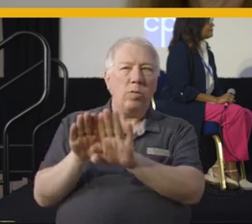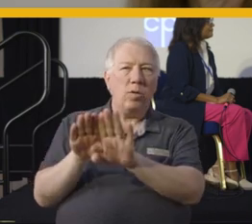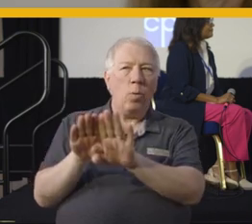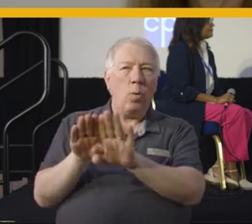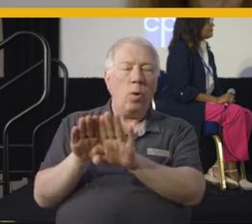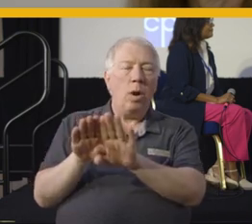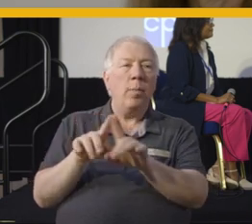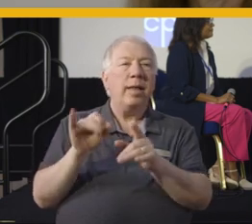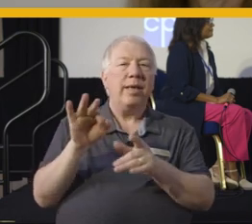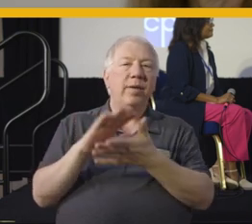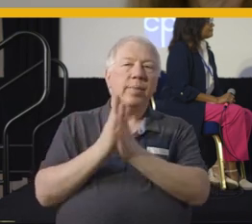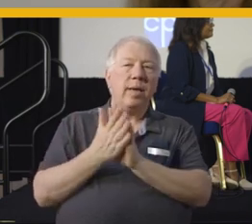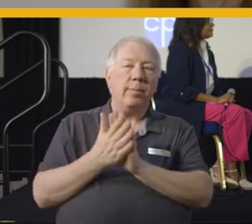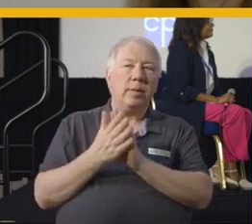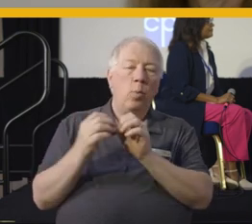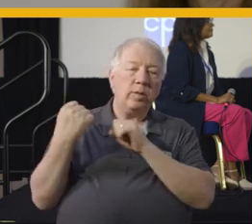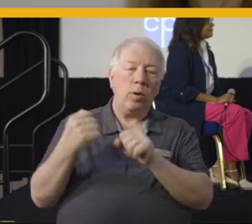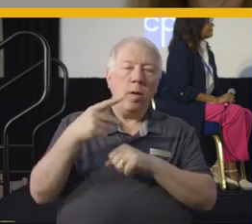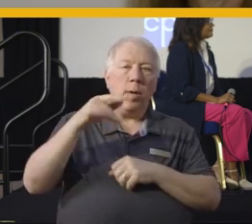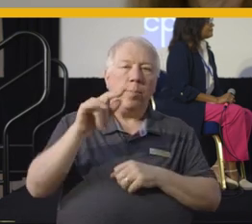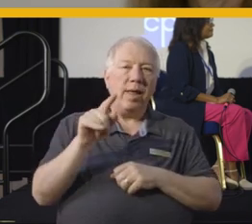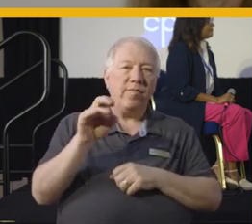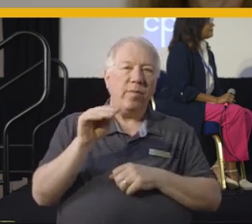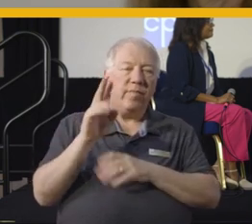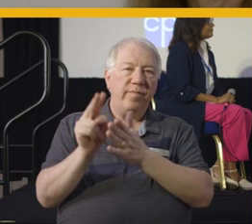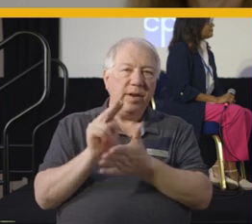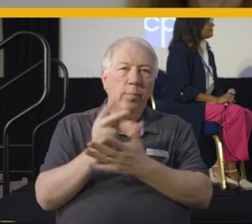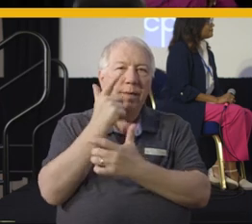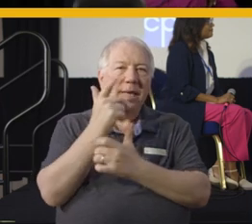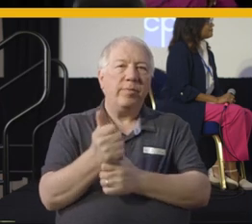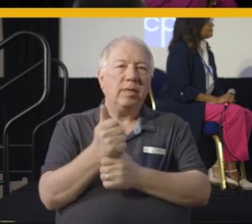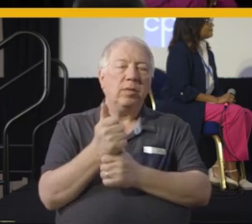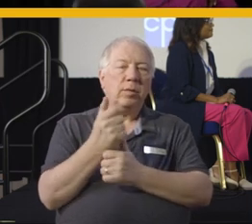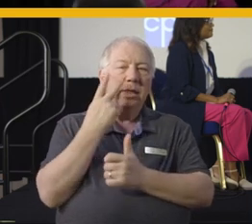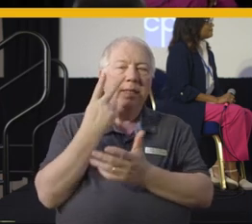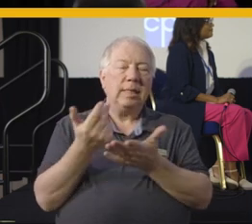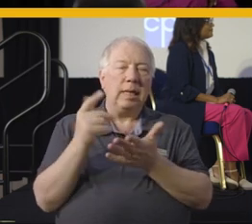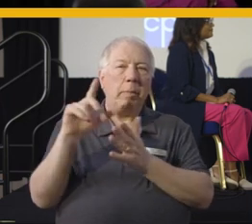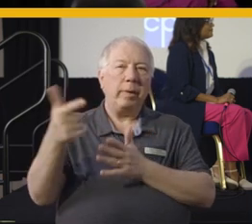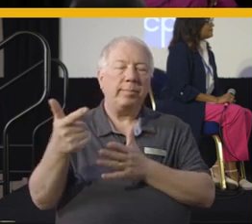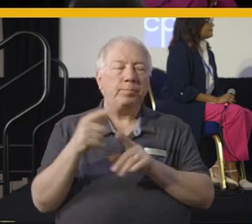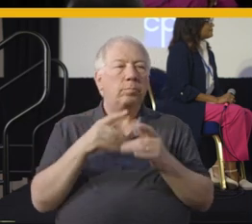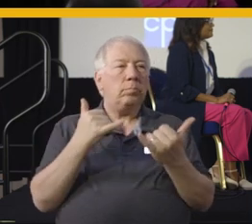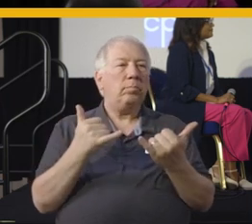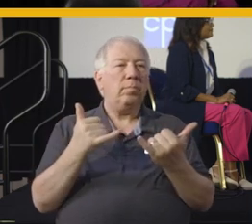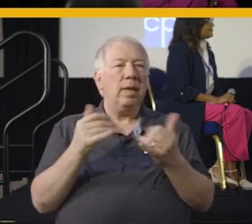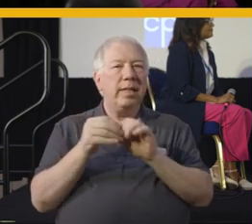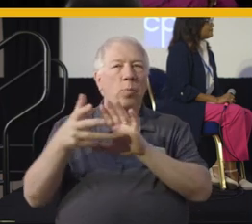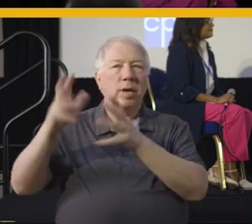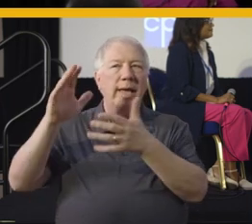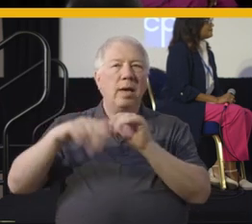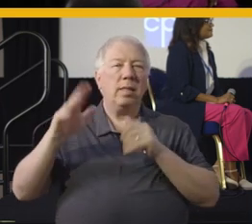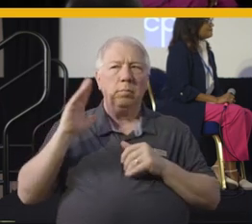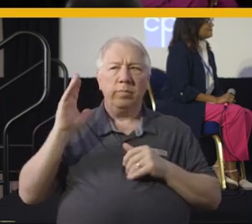Certainly, if it becomes, you know, a stronger platform for video, it would be interesting to revisit it. But it is, you know, it's certainly a bit more chaotic than it